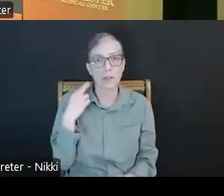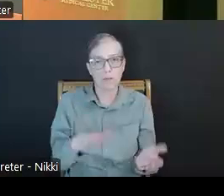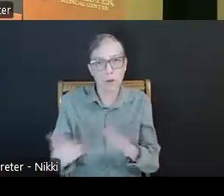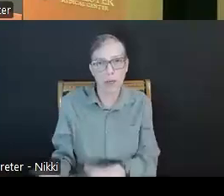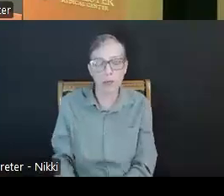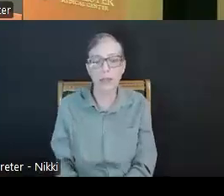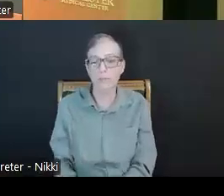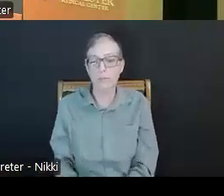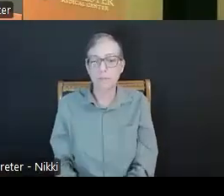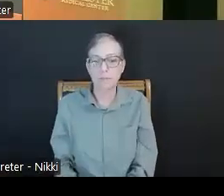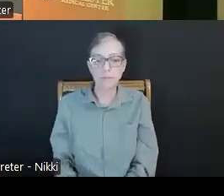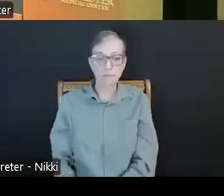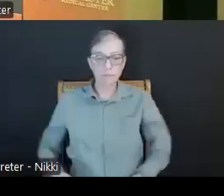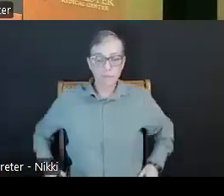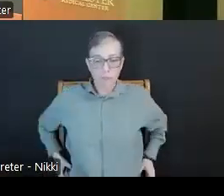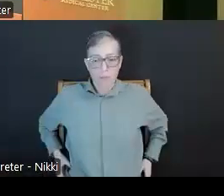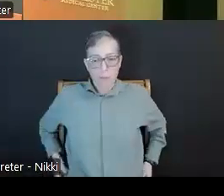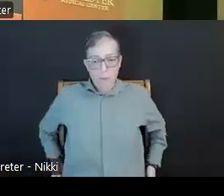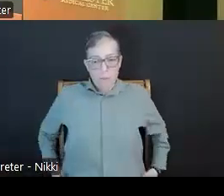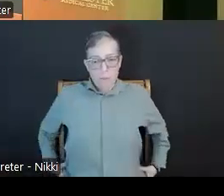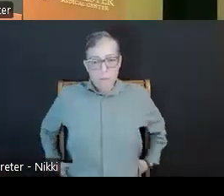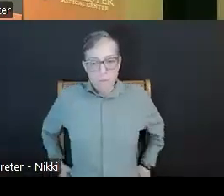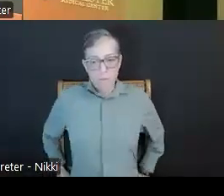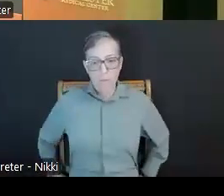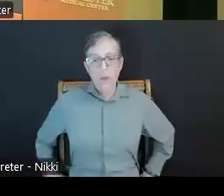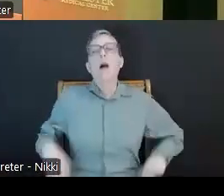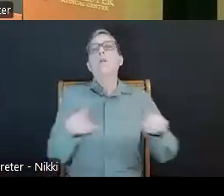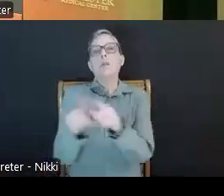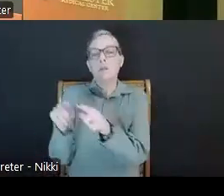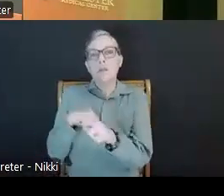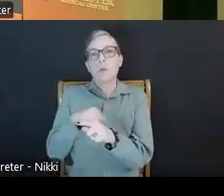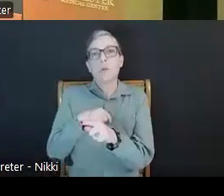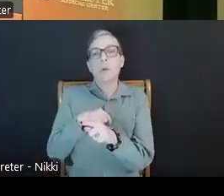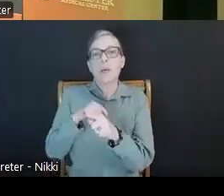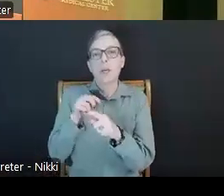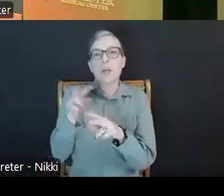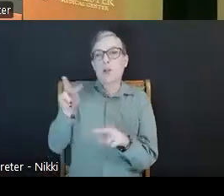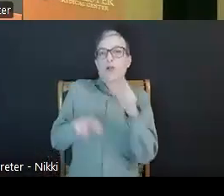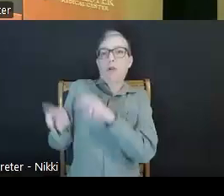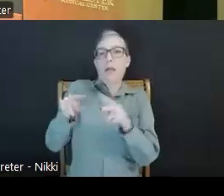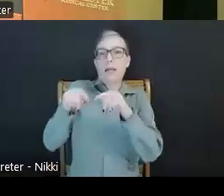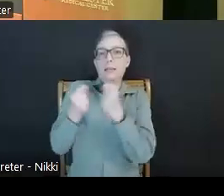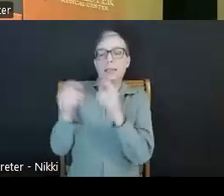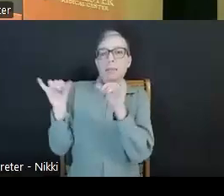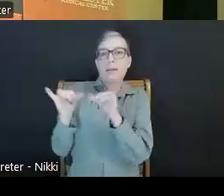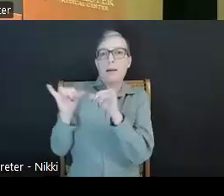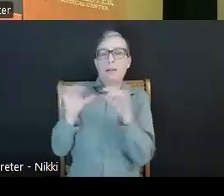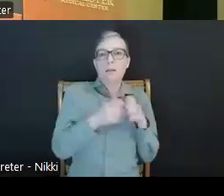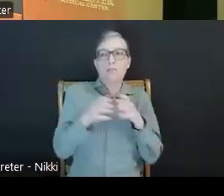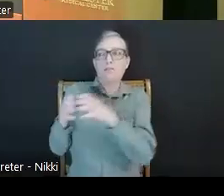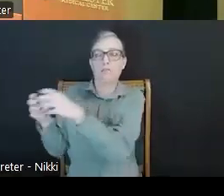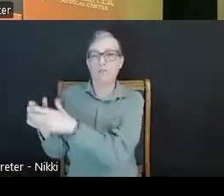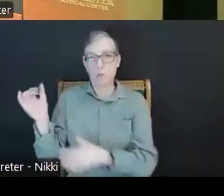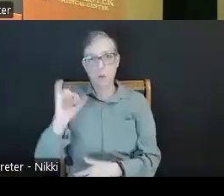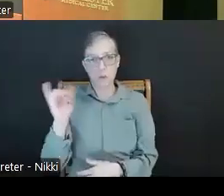power. And we also look at team size, because that's a part of the equations to measure things in the